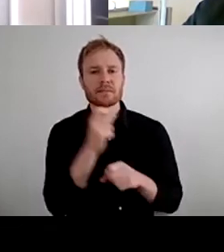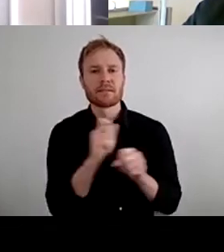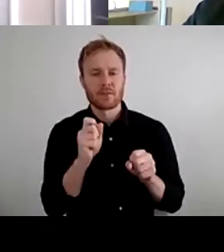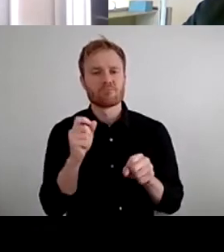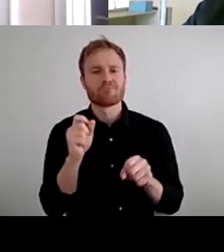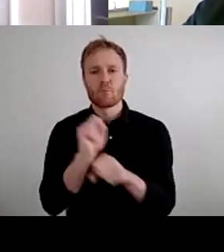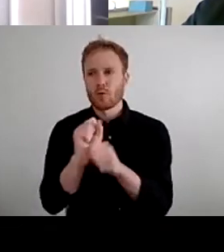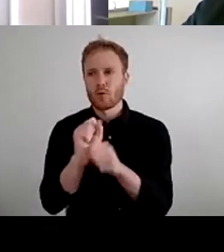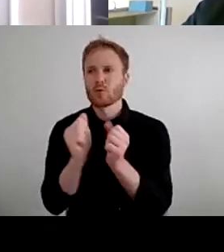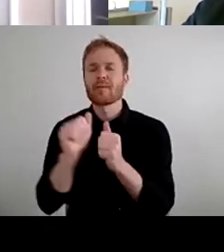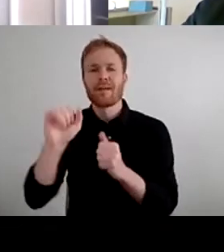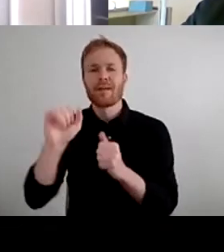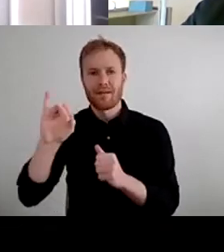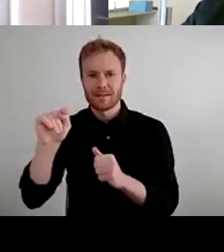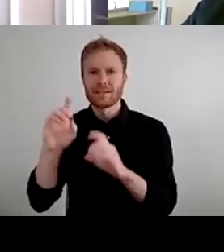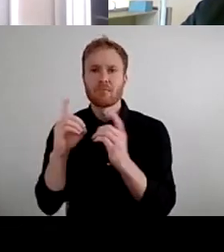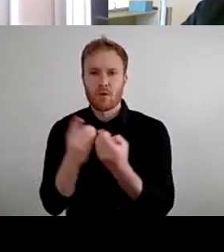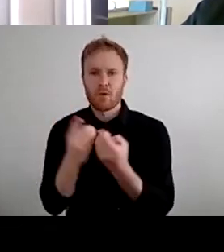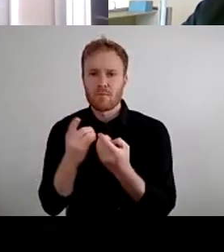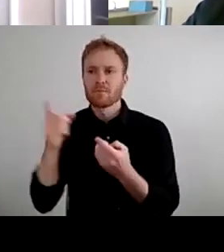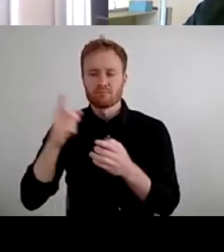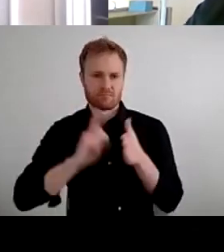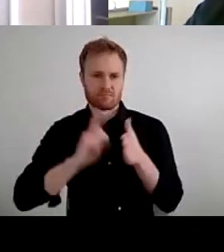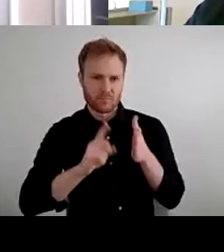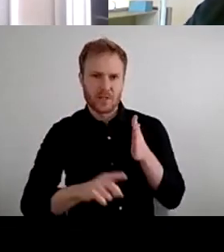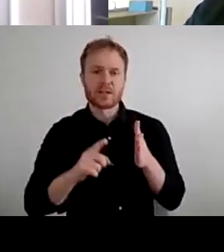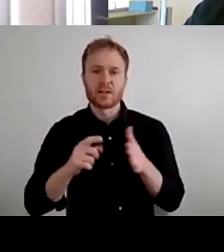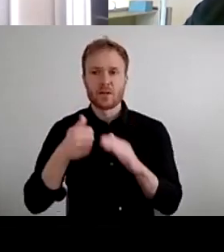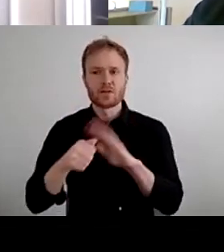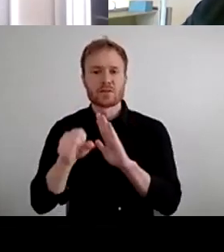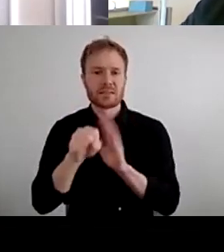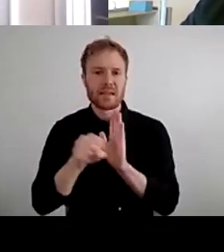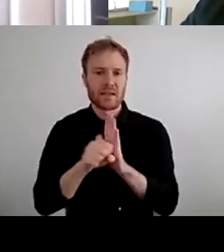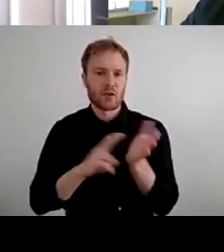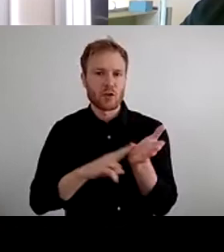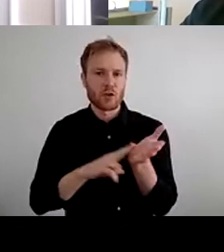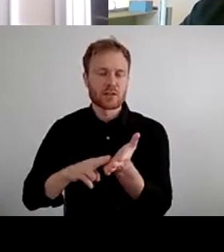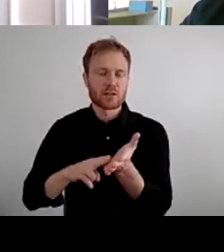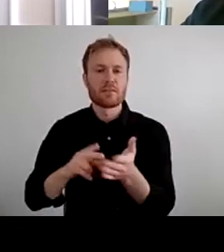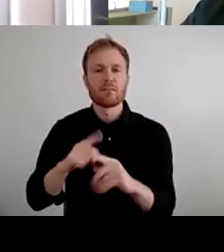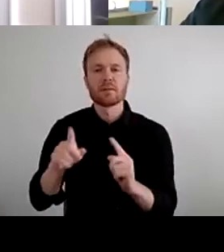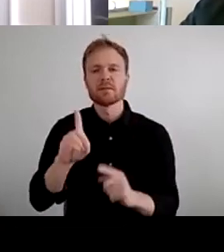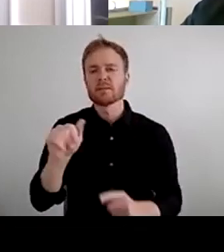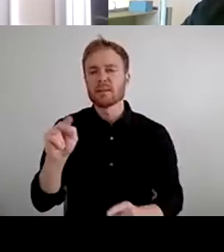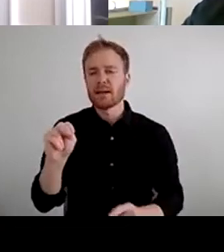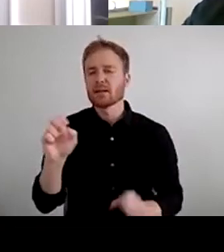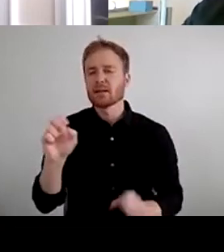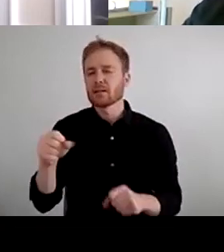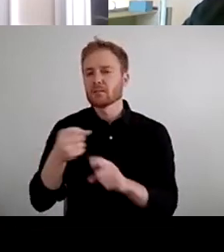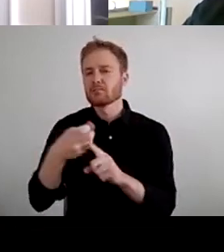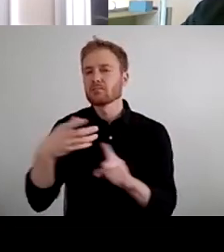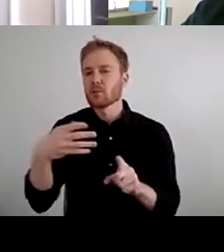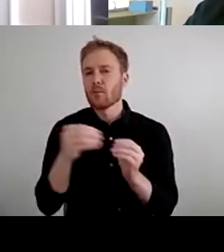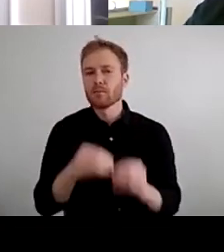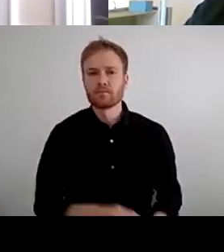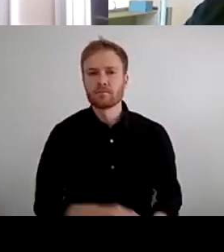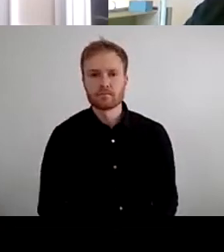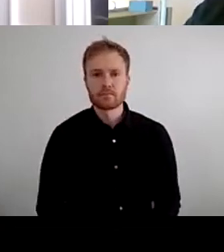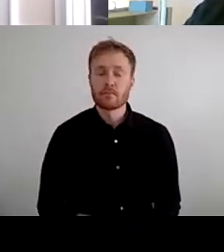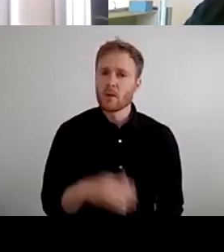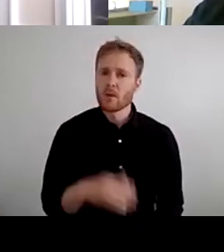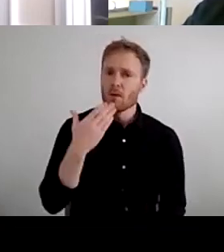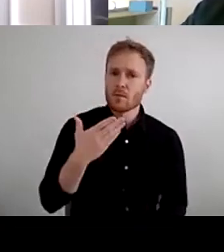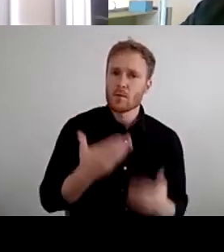and priced out per city contracts, but Dan can expand on that a little bit. Appreciate it. Good morning, members. As